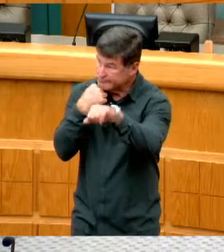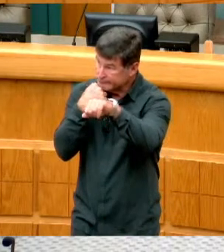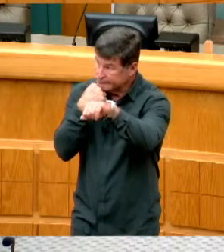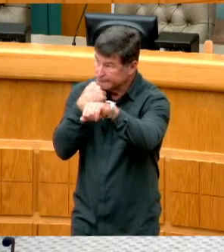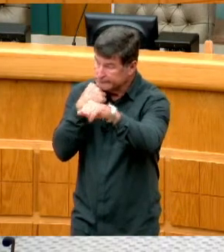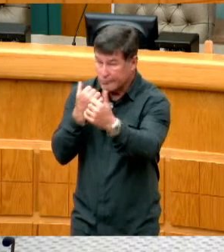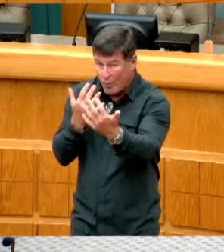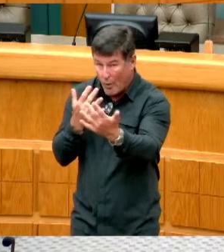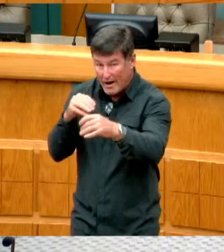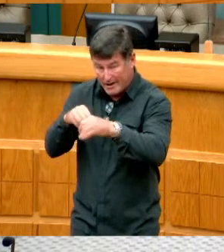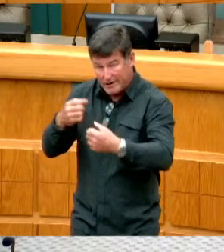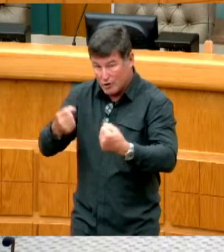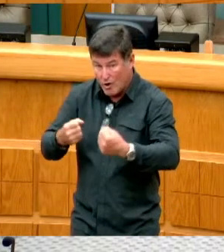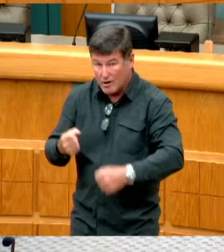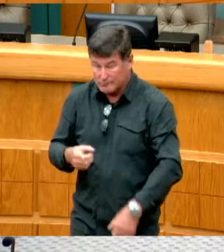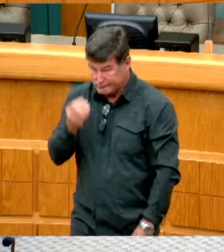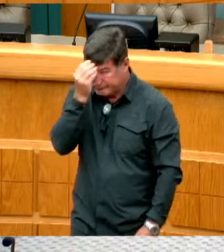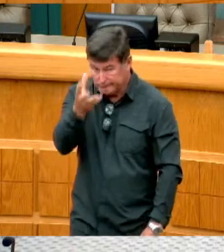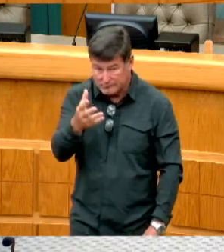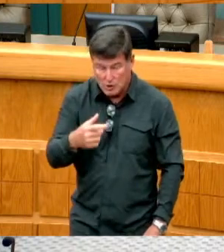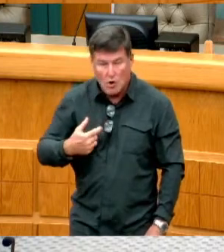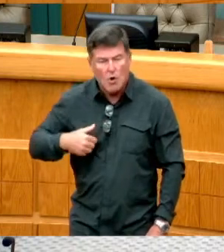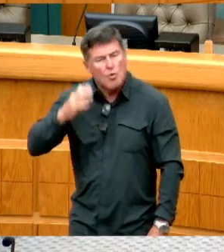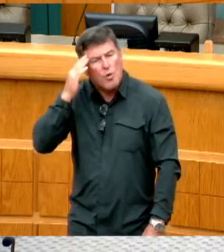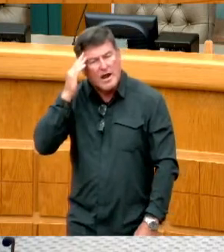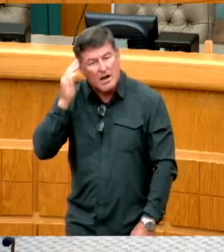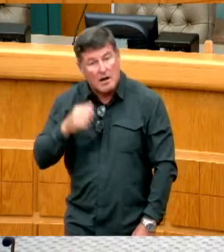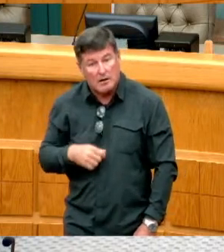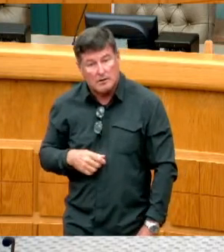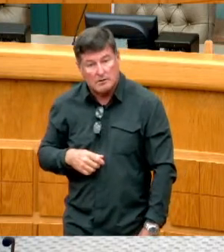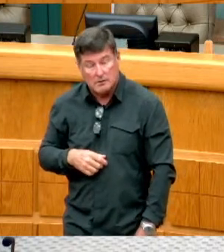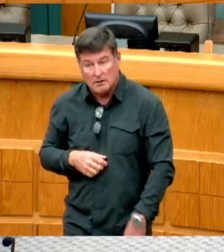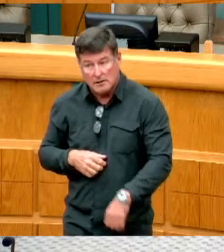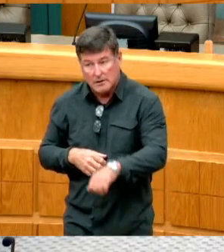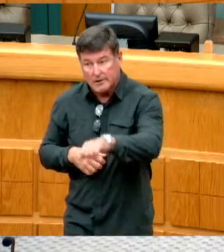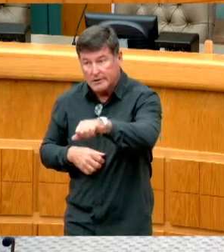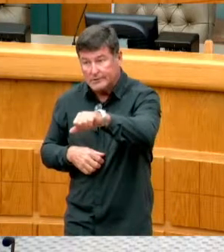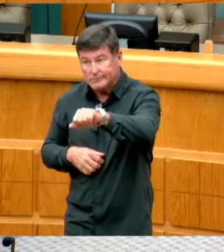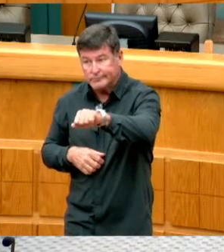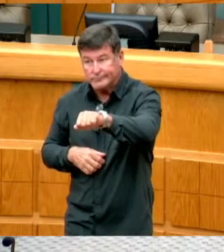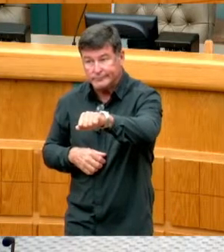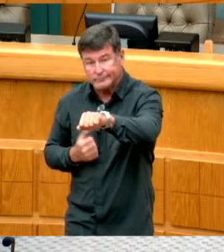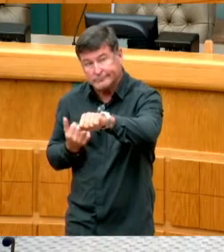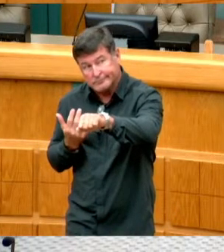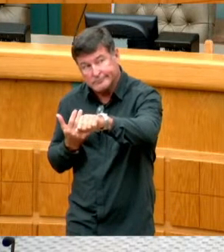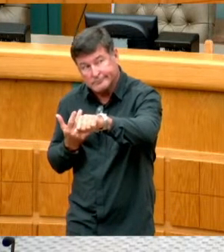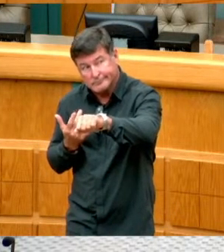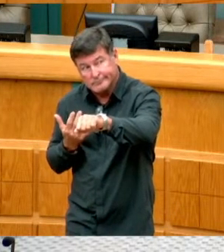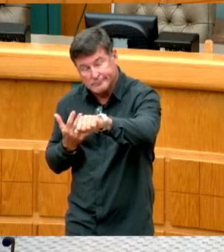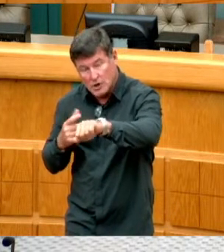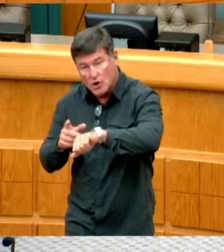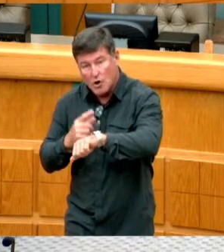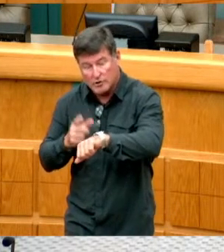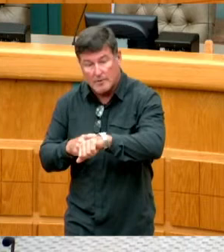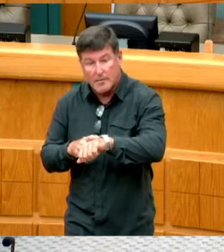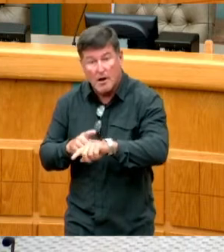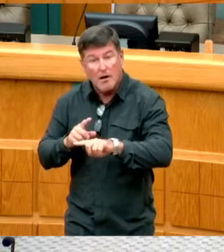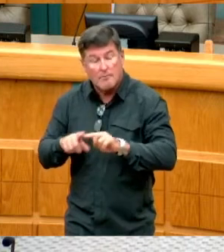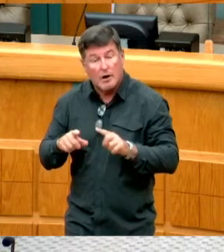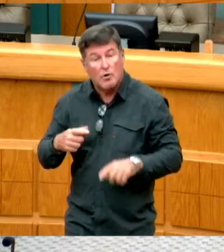we acknowledge that. But I have to say that these efforts that are being made to reach out